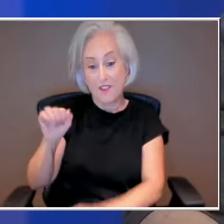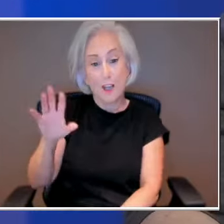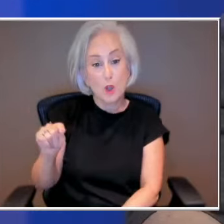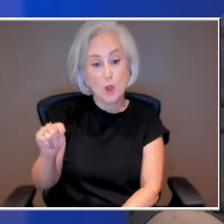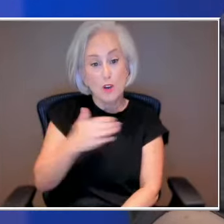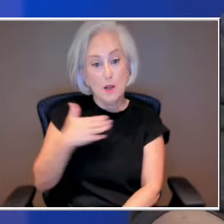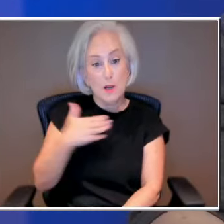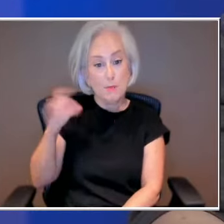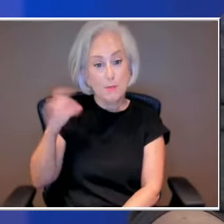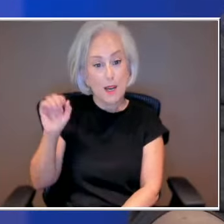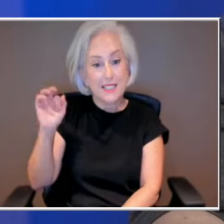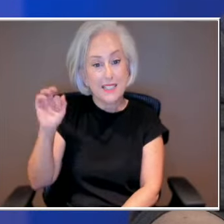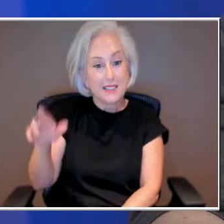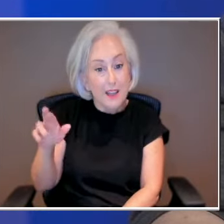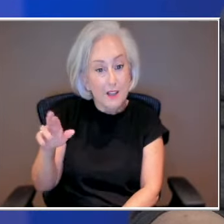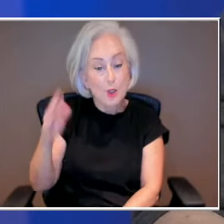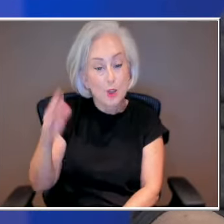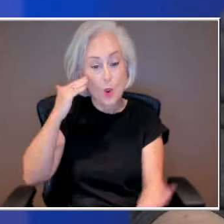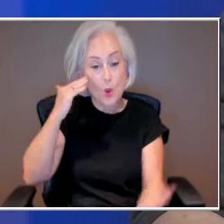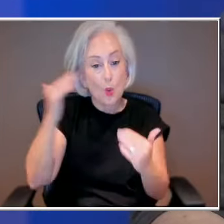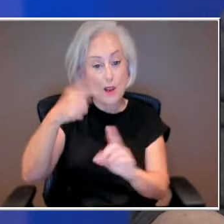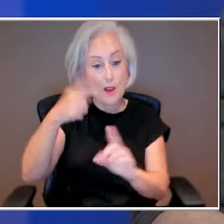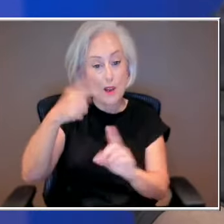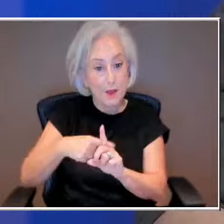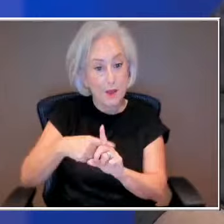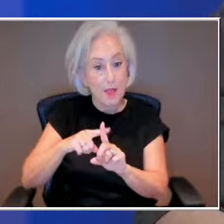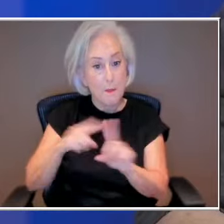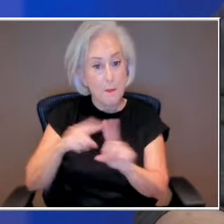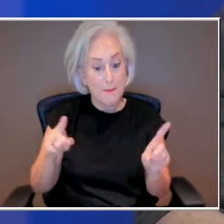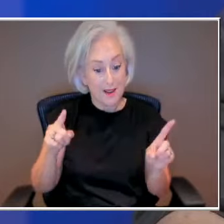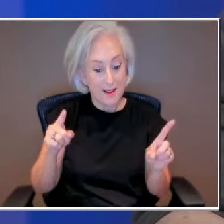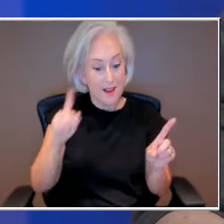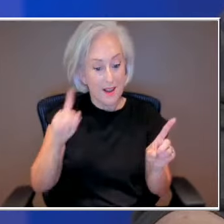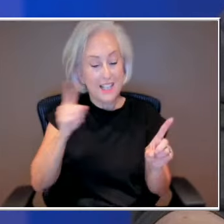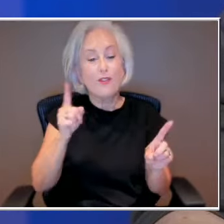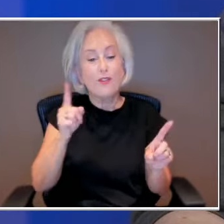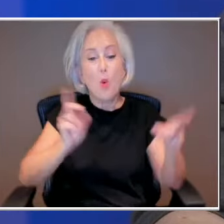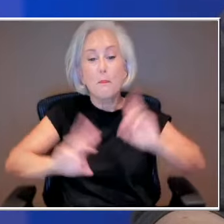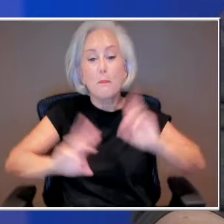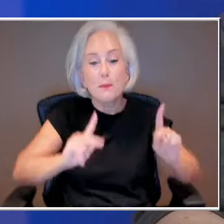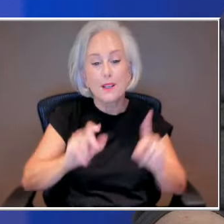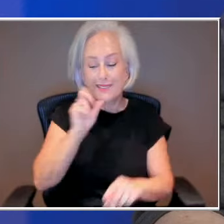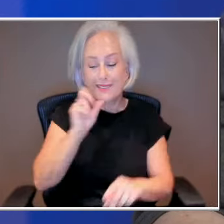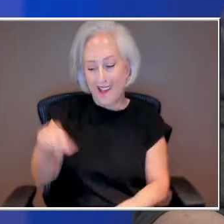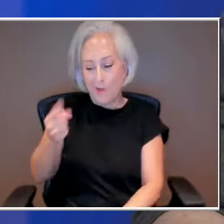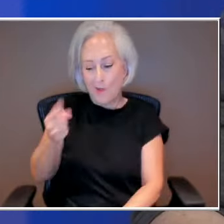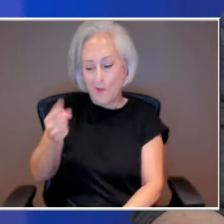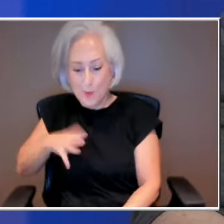for women. And most men don't have a clue that they can get it. And,